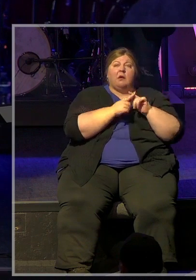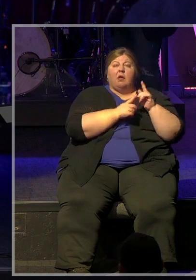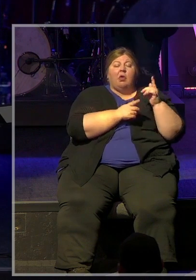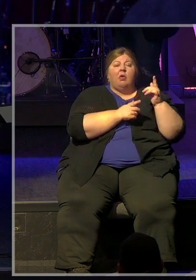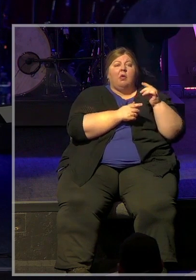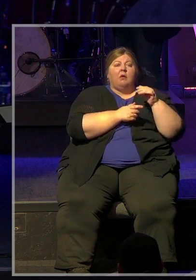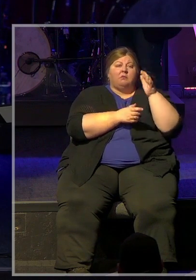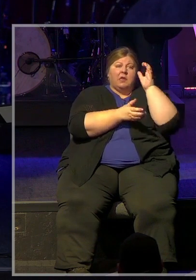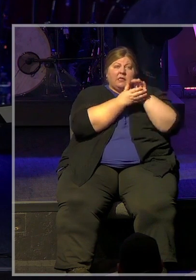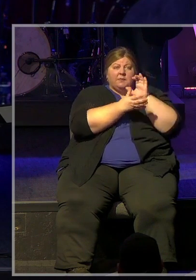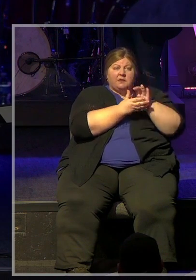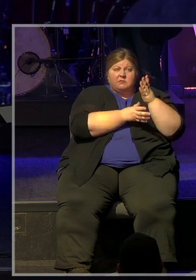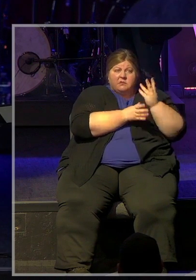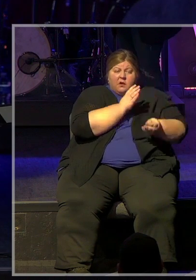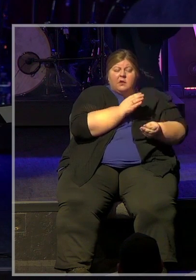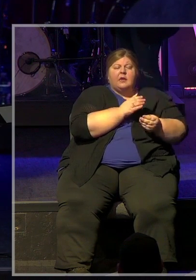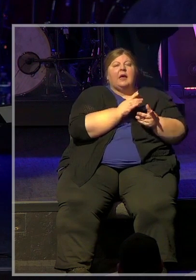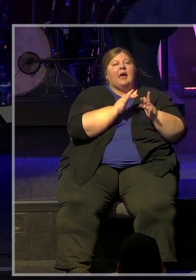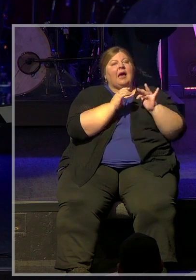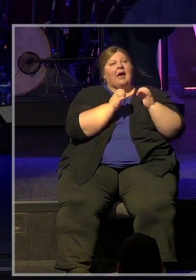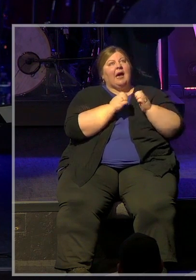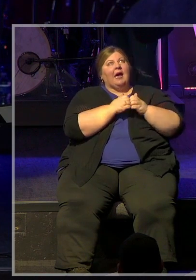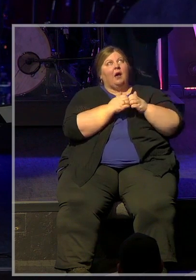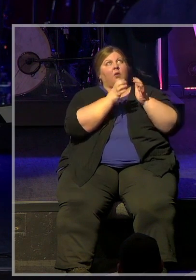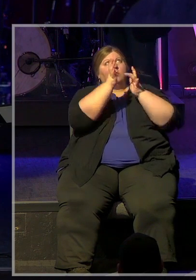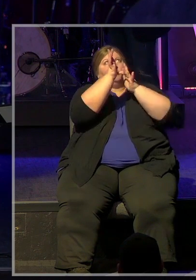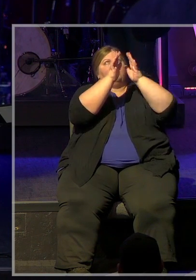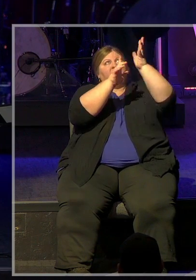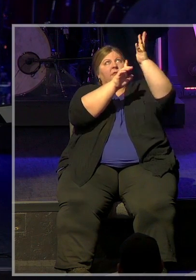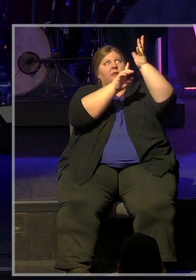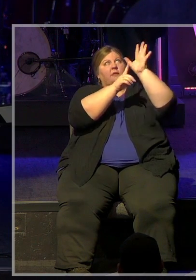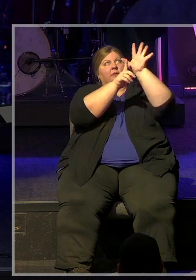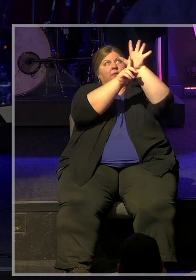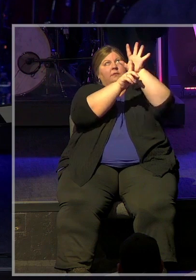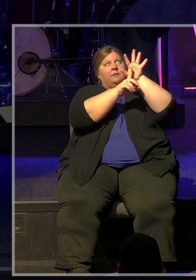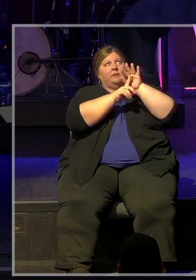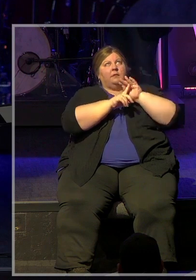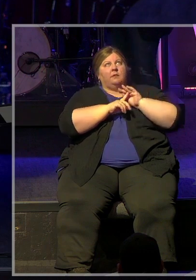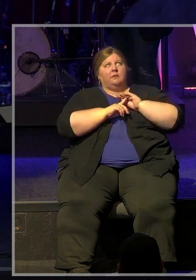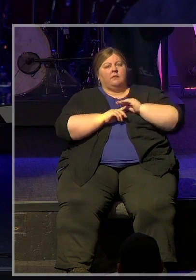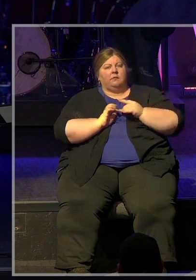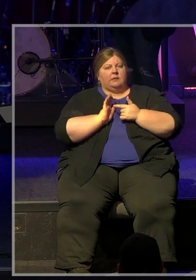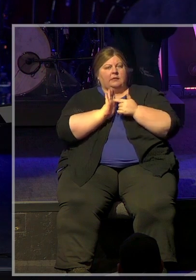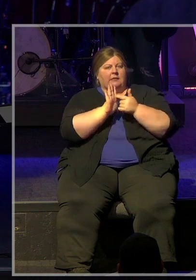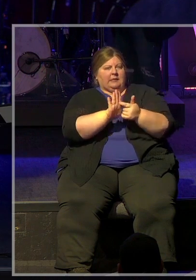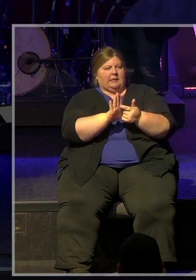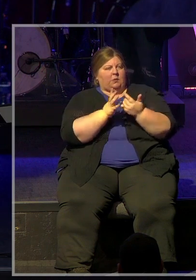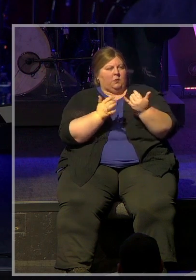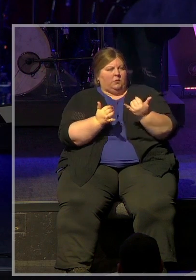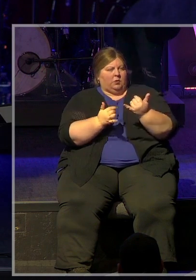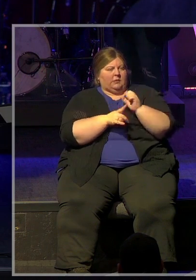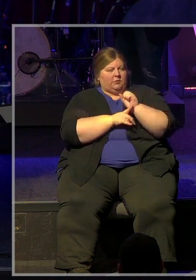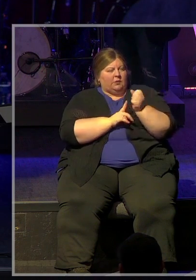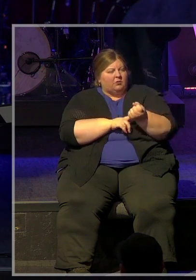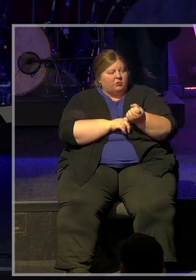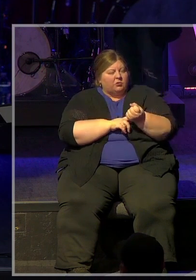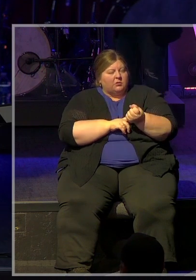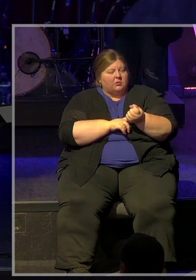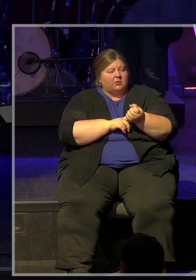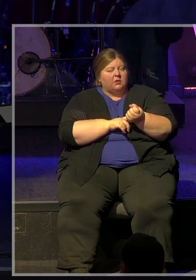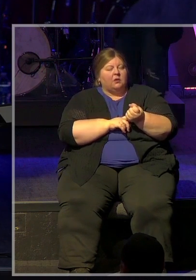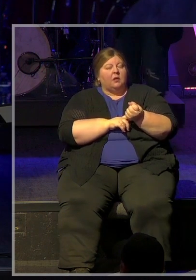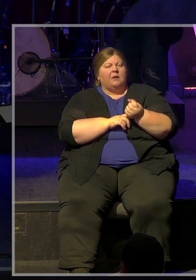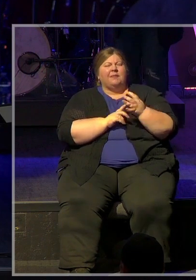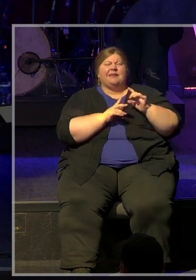you emulate Jesus in your present circumstances? Because from the very beginning